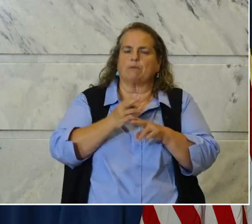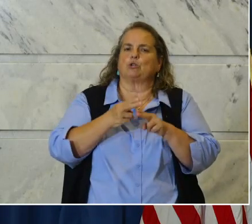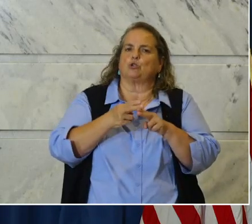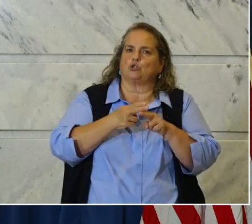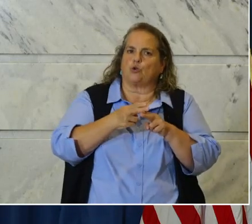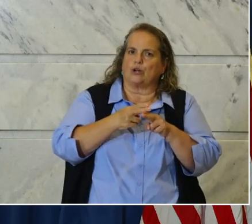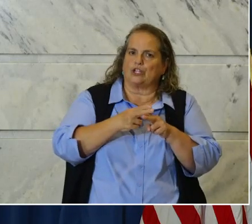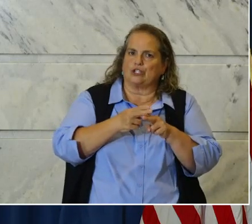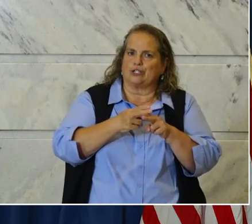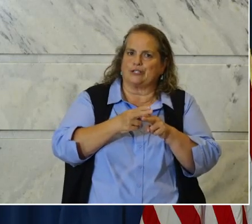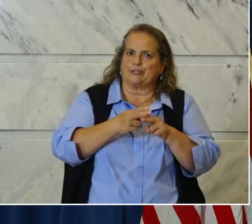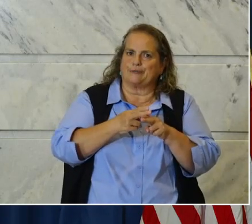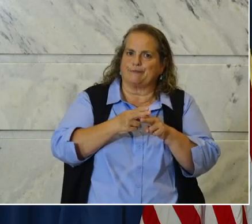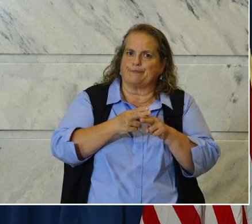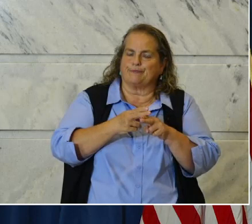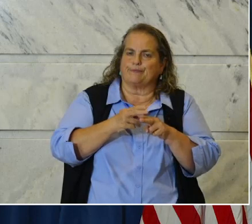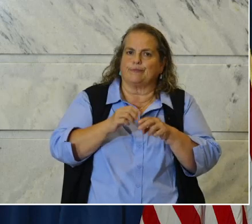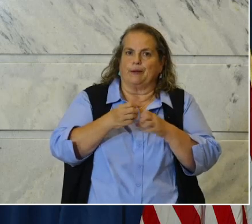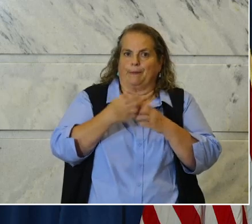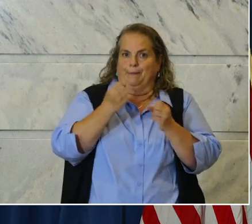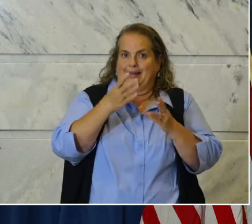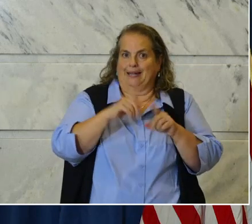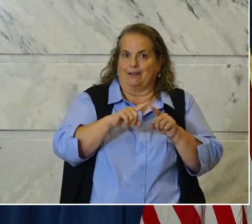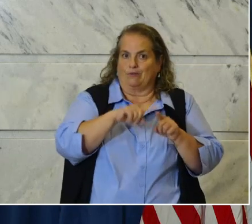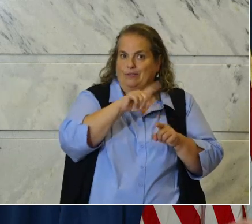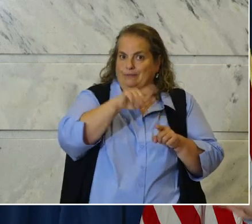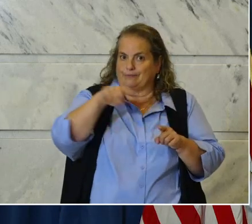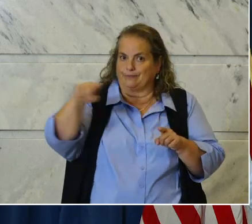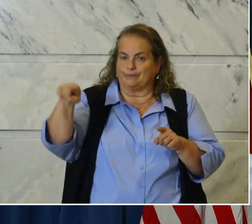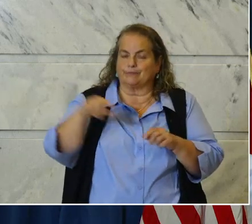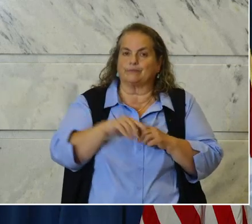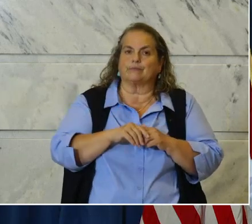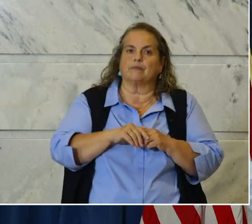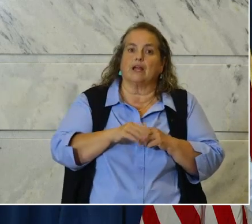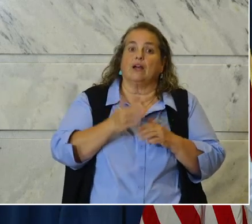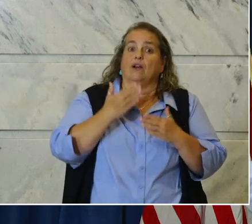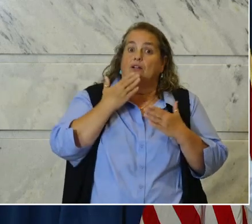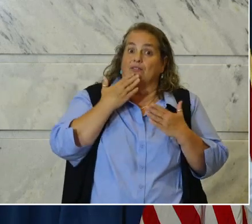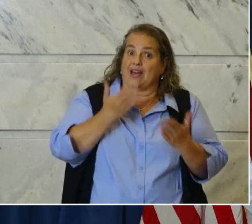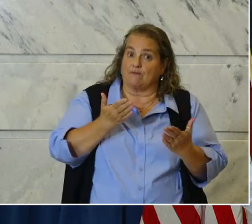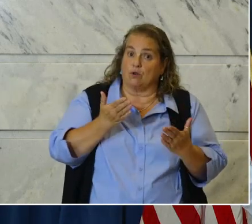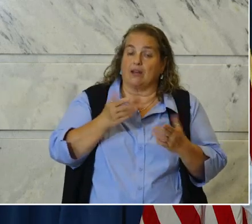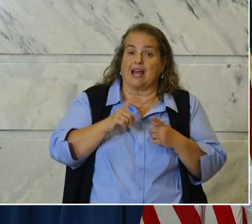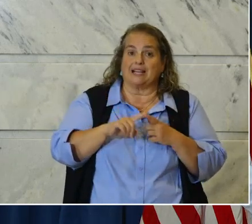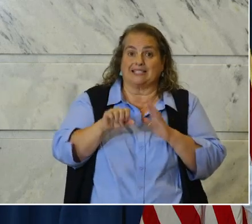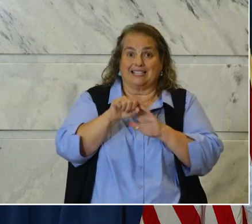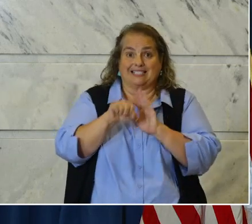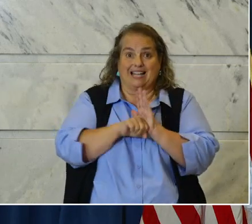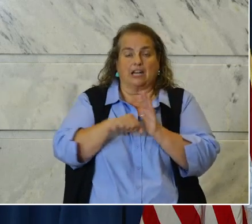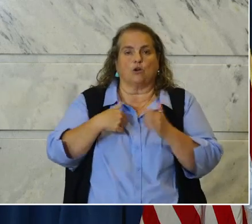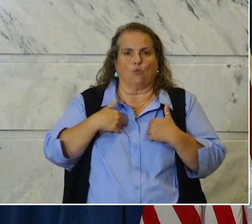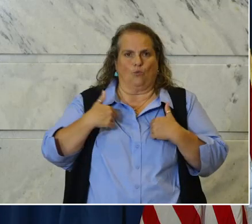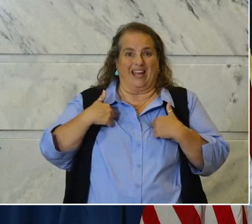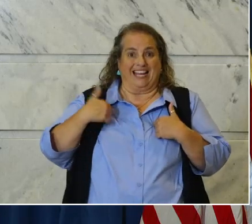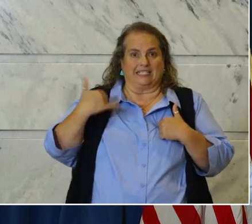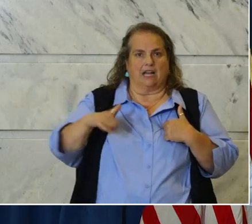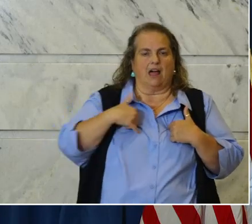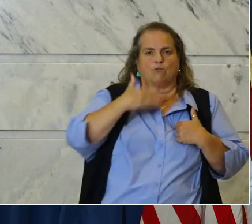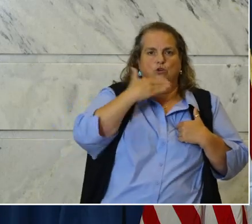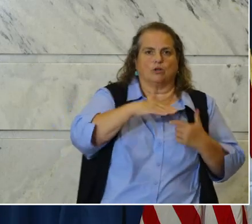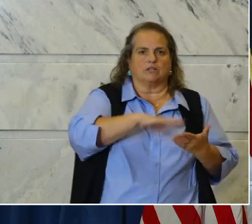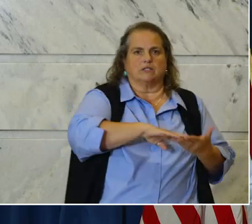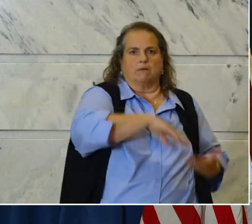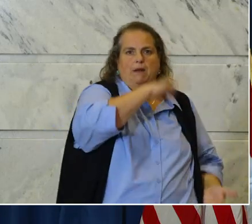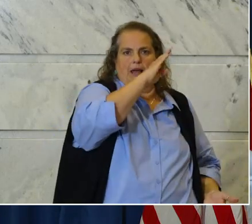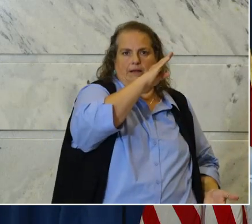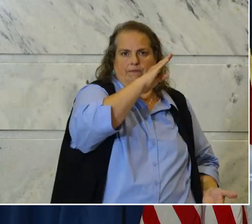on many platforms, machines that are out there. Thankfully, as a state, we still have a good supply through most